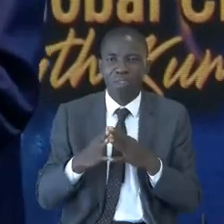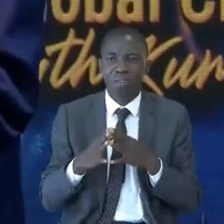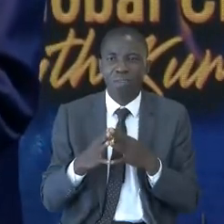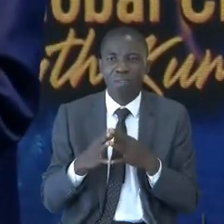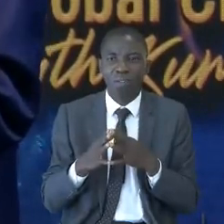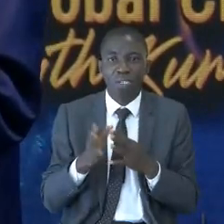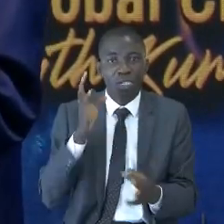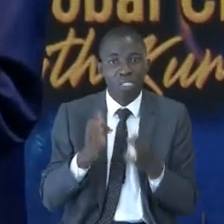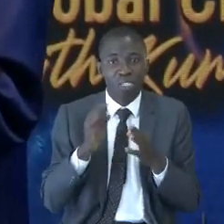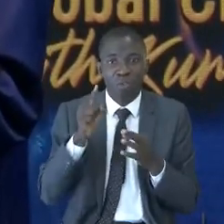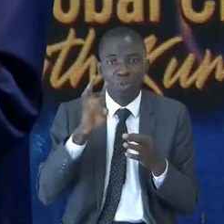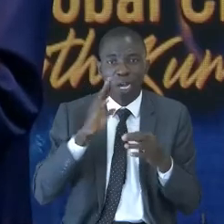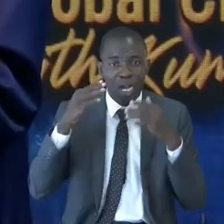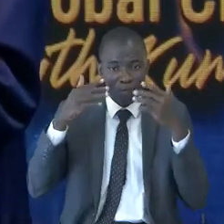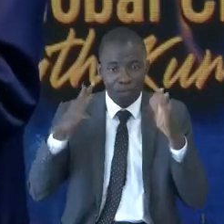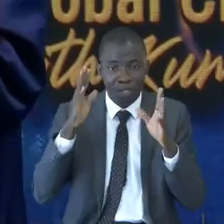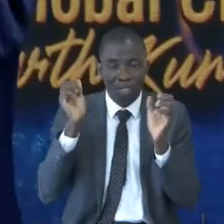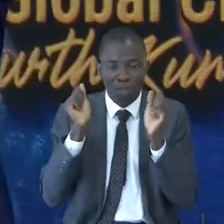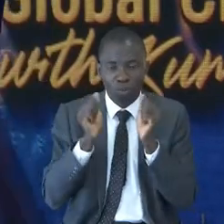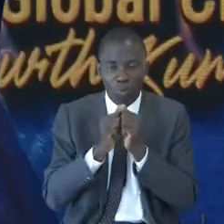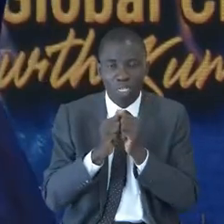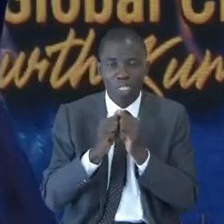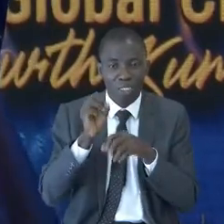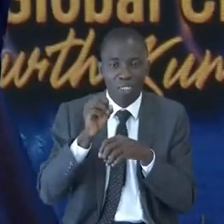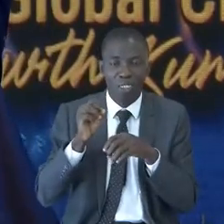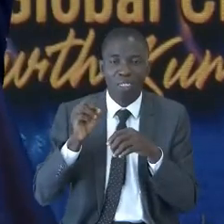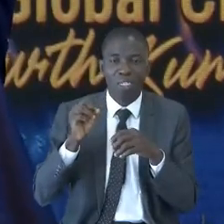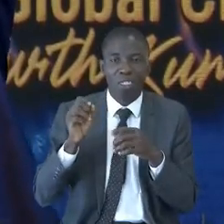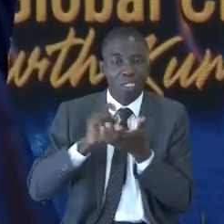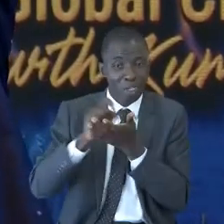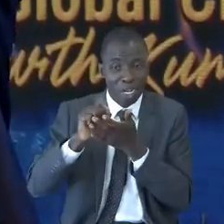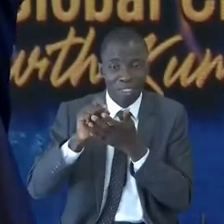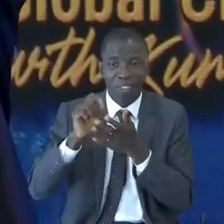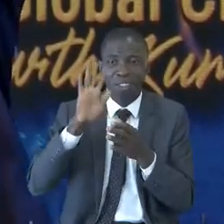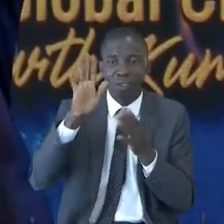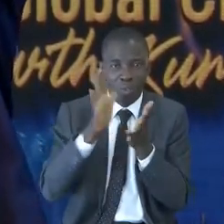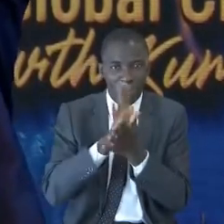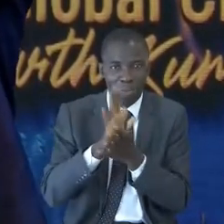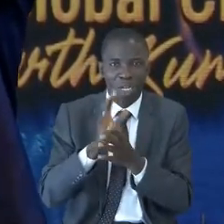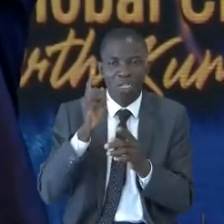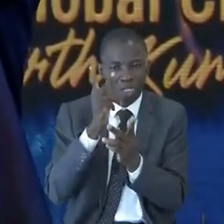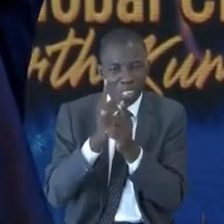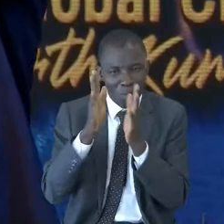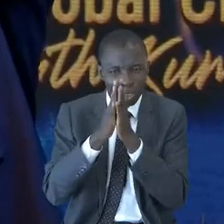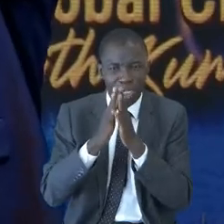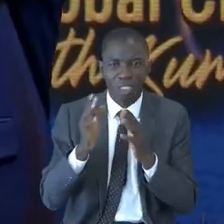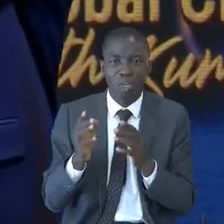If you are done with the counseling at the back, you please wave your bag and let me see you